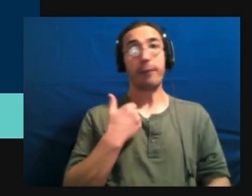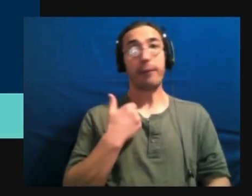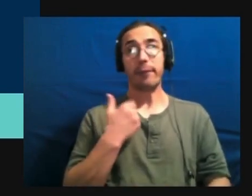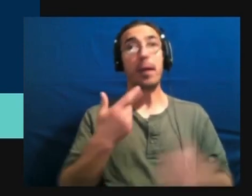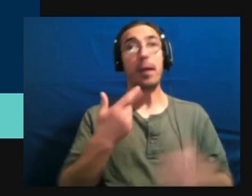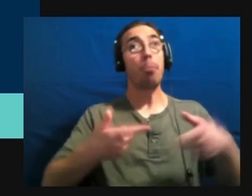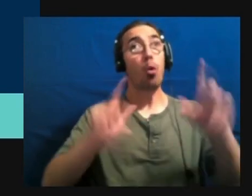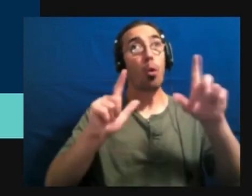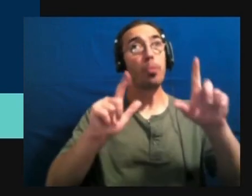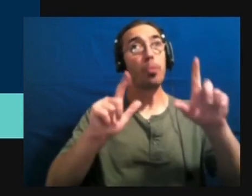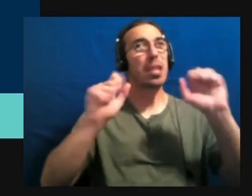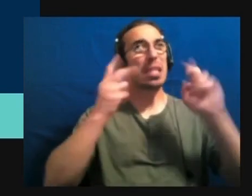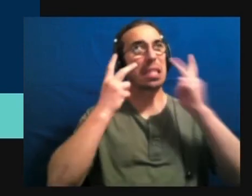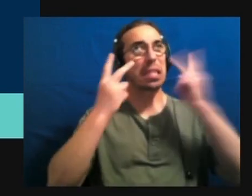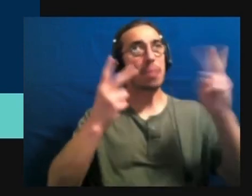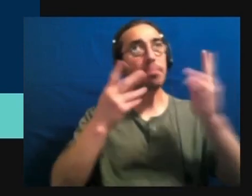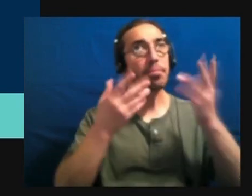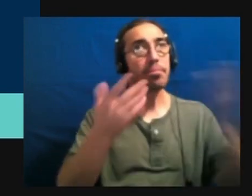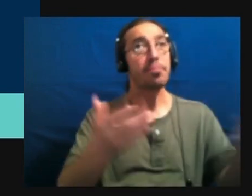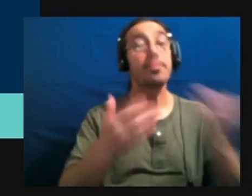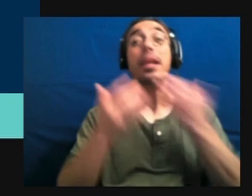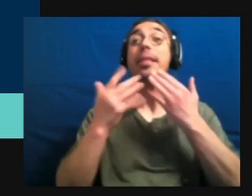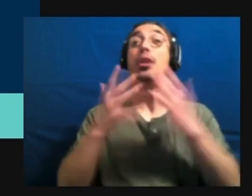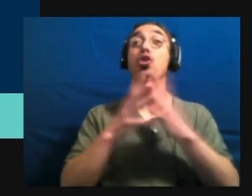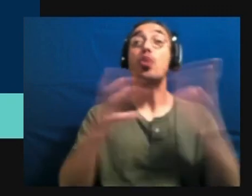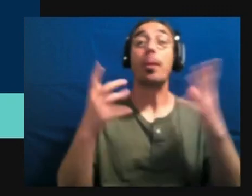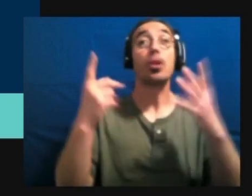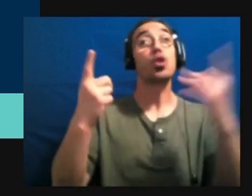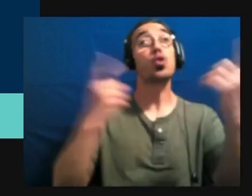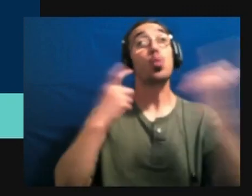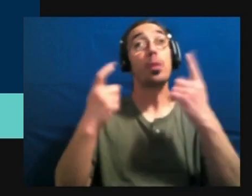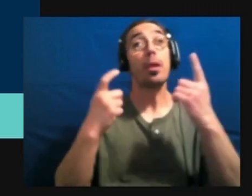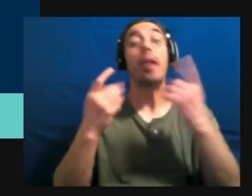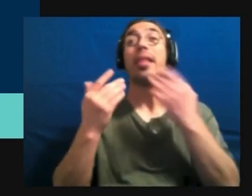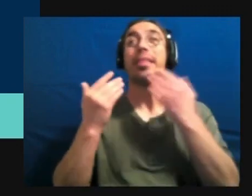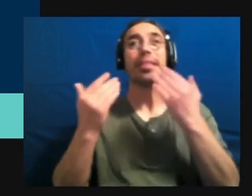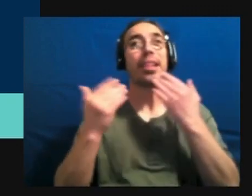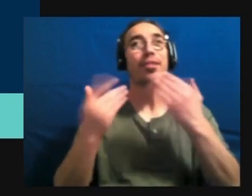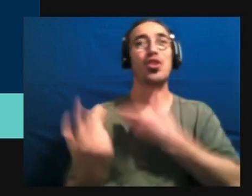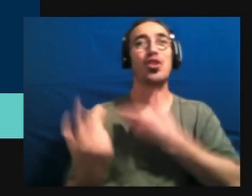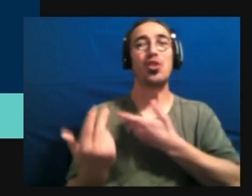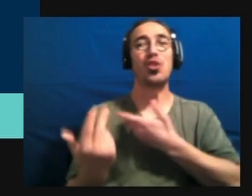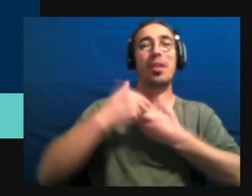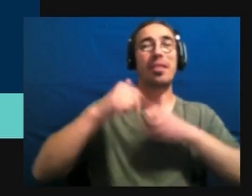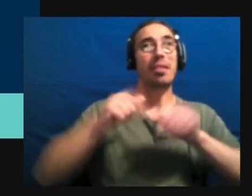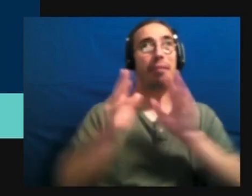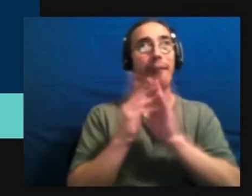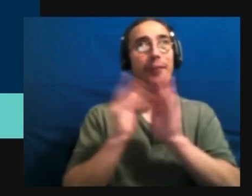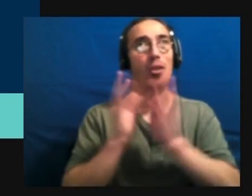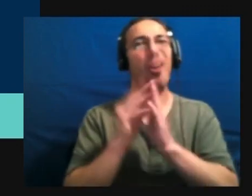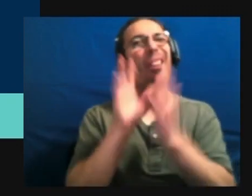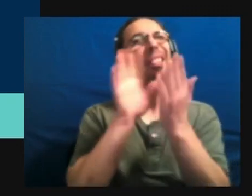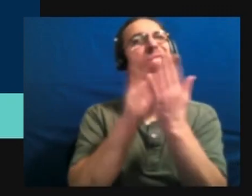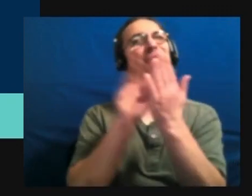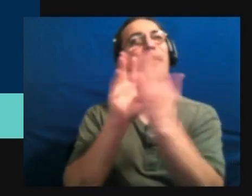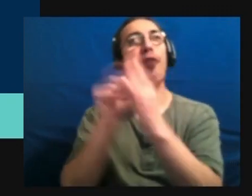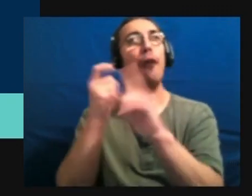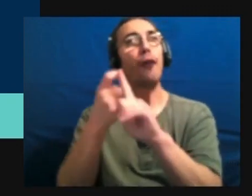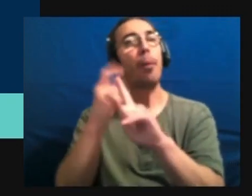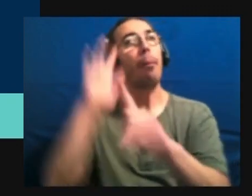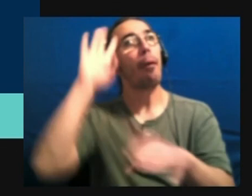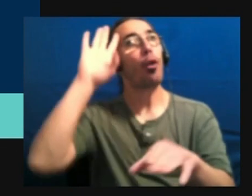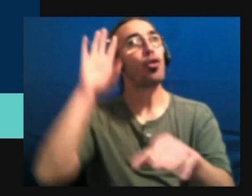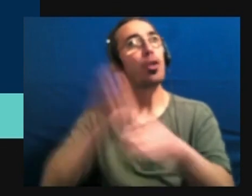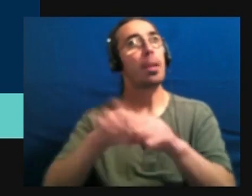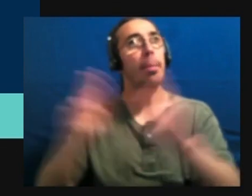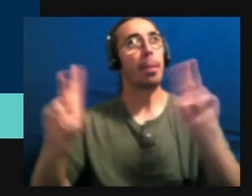so much for your great questions and for coming to this conference and learning from autistic people. I think